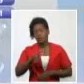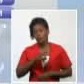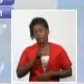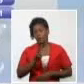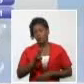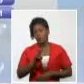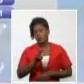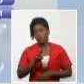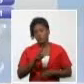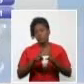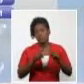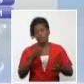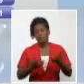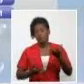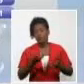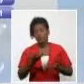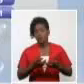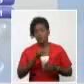6.2,